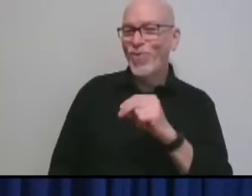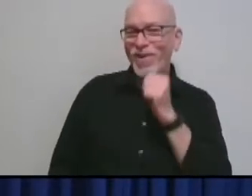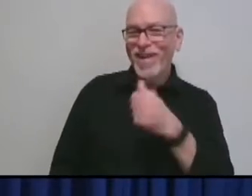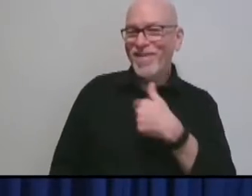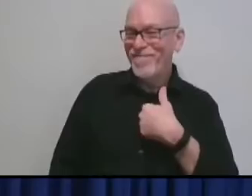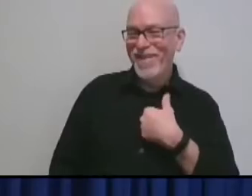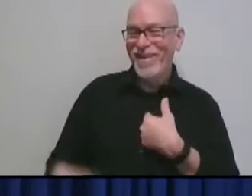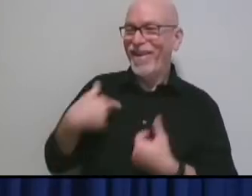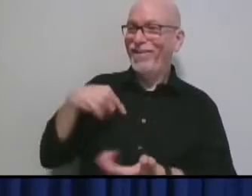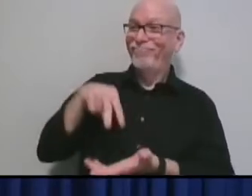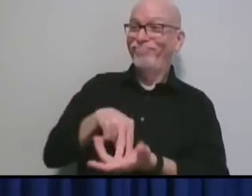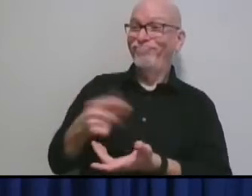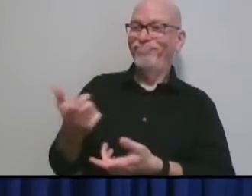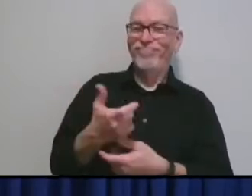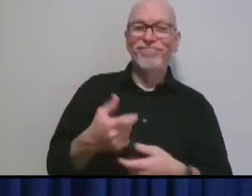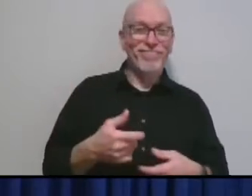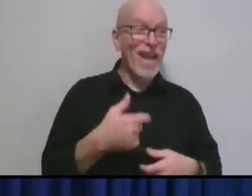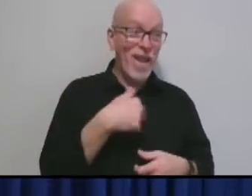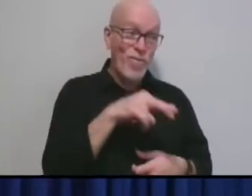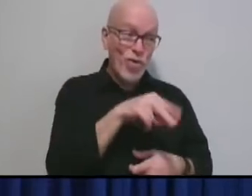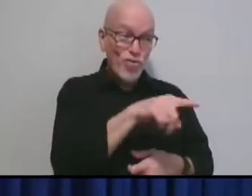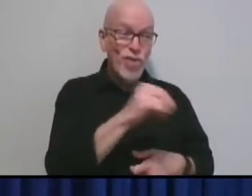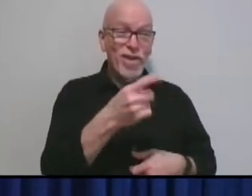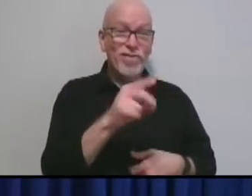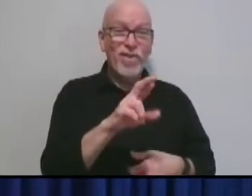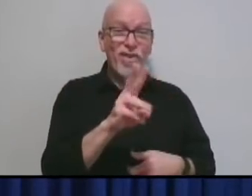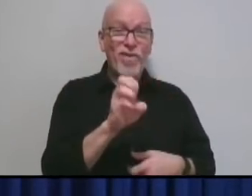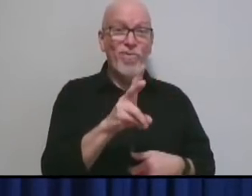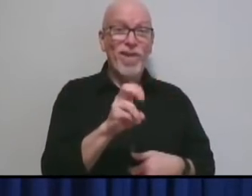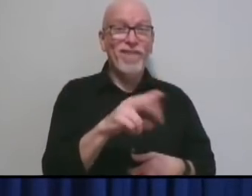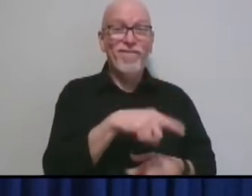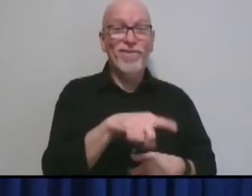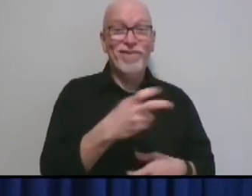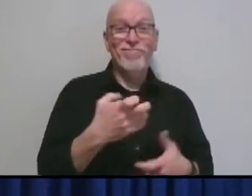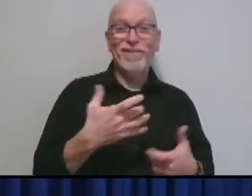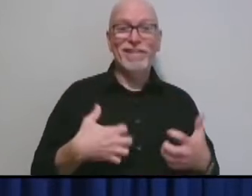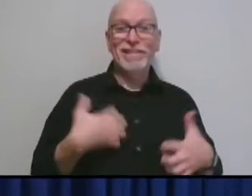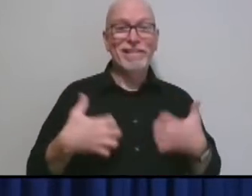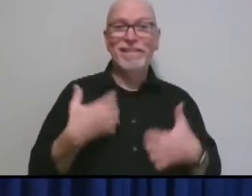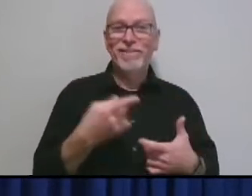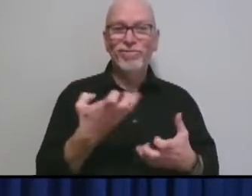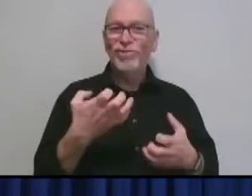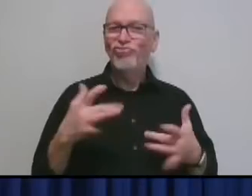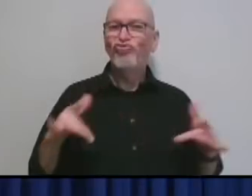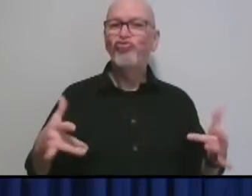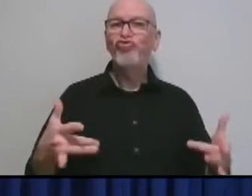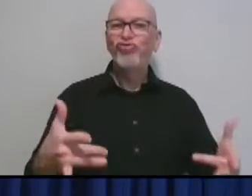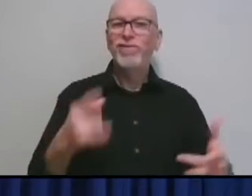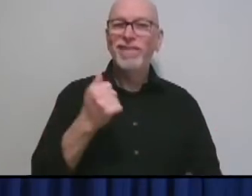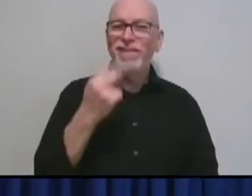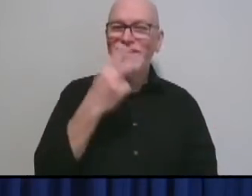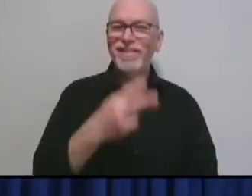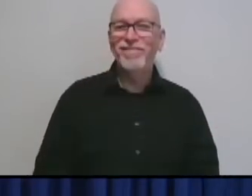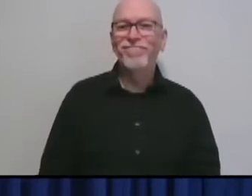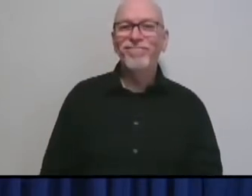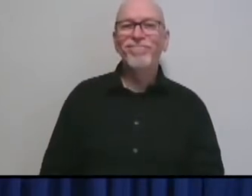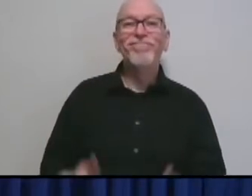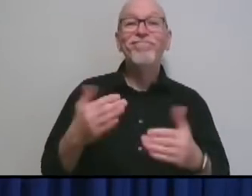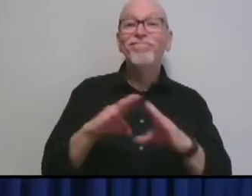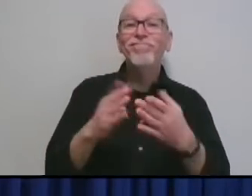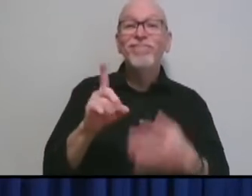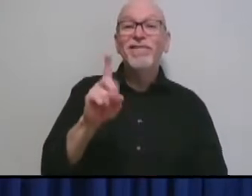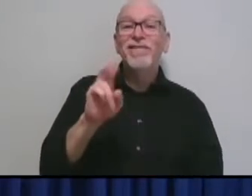I watched you and Dr. Weaver, and you were kind of itchy. You want to start with the Q&A portion? Dustin